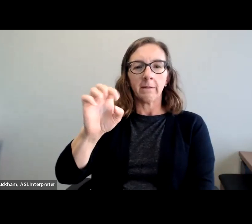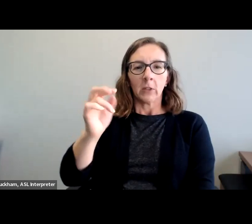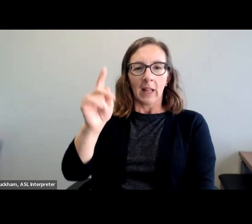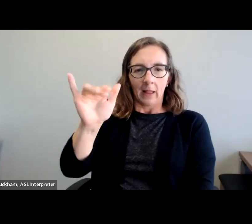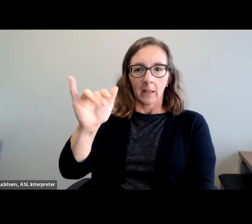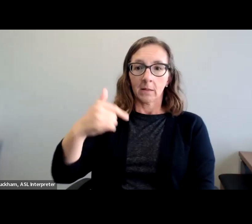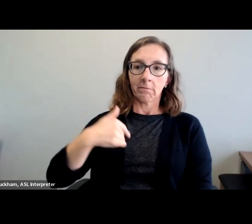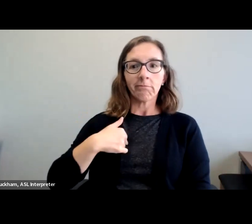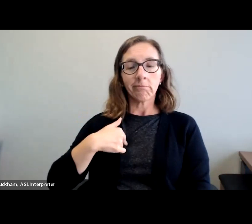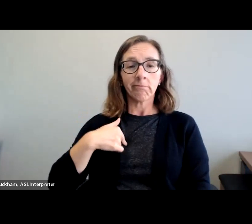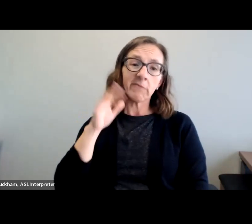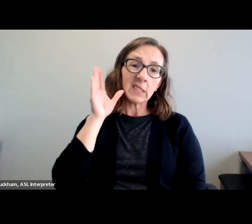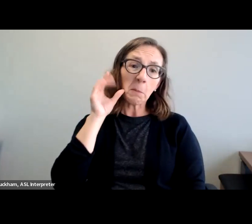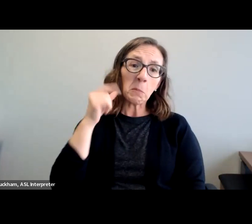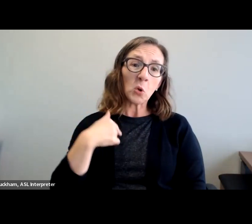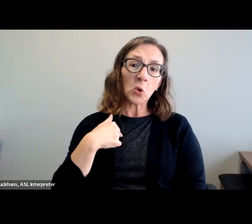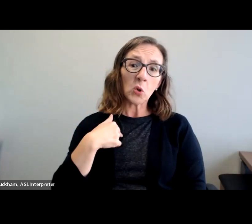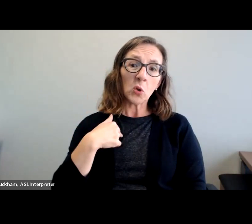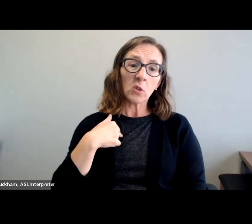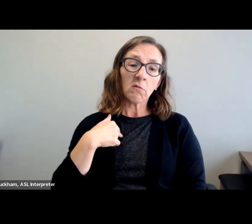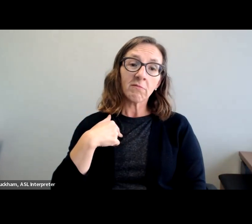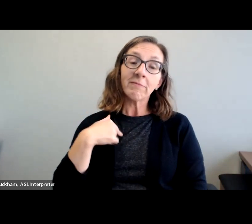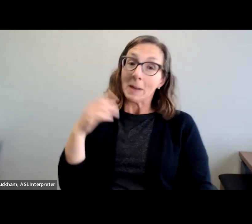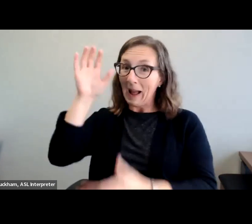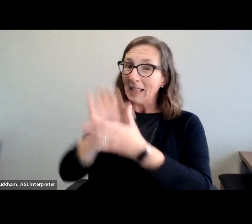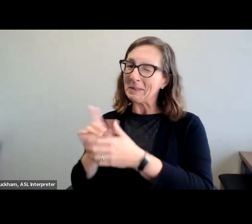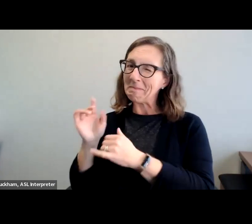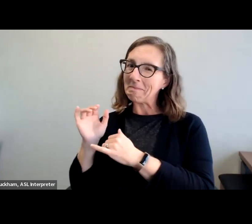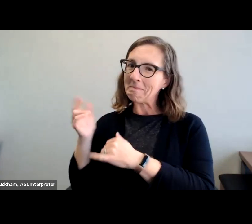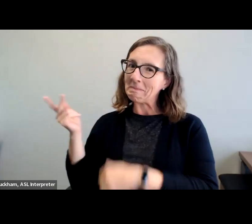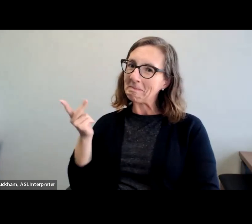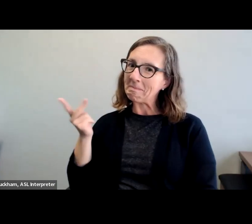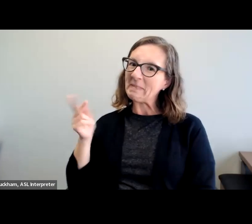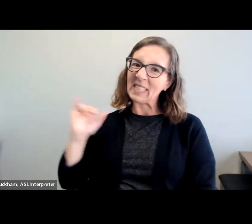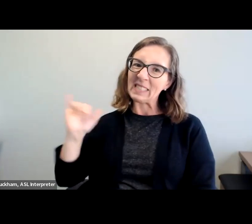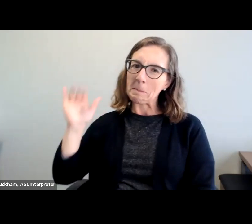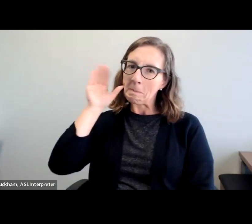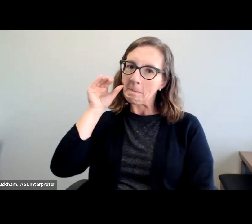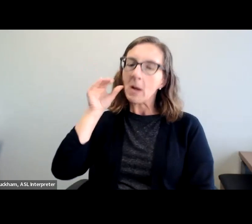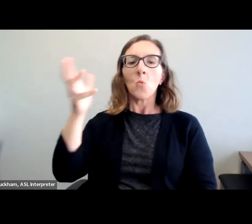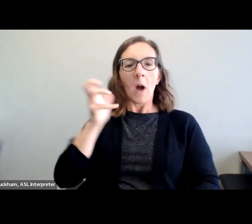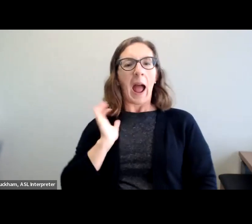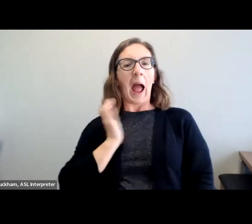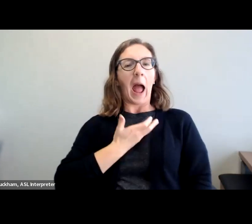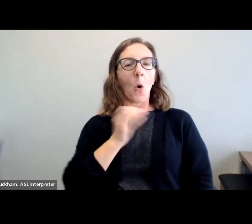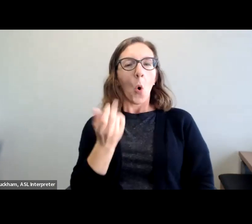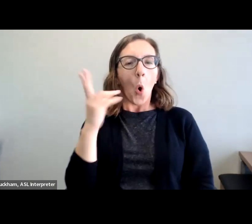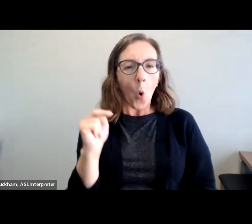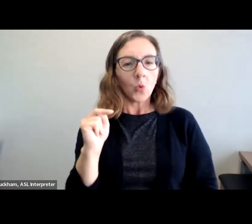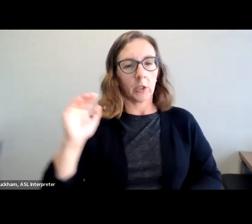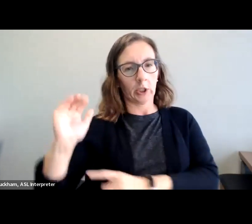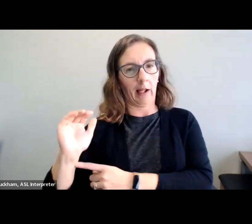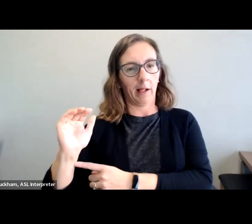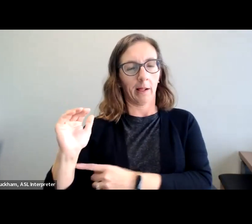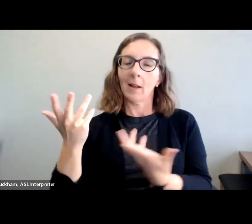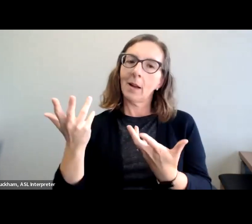and very hard-headed, and so is my husband, and we wanted a child of our own. So when it didn't happen